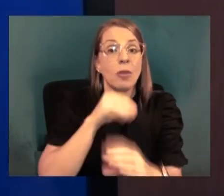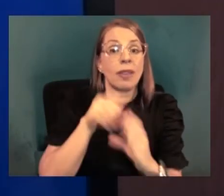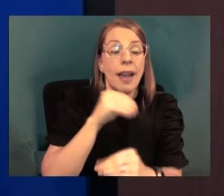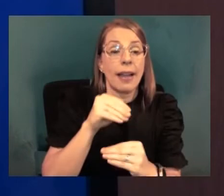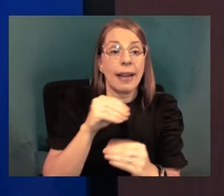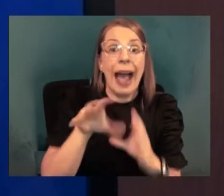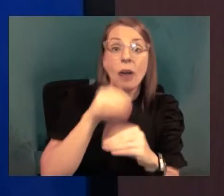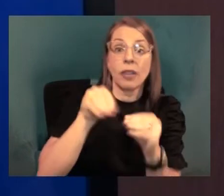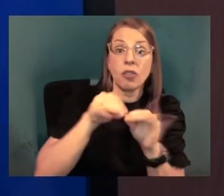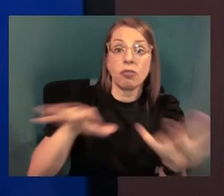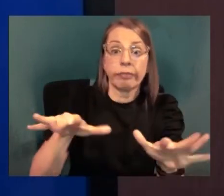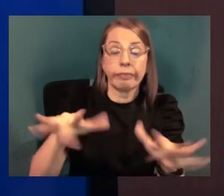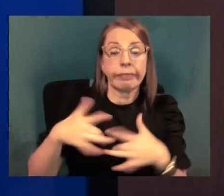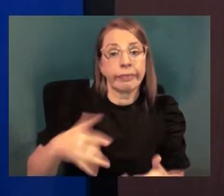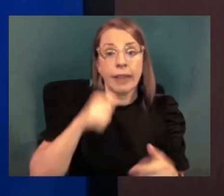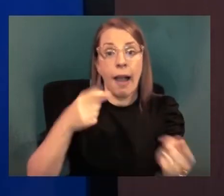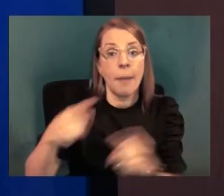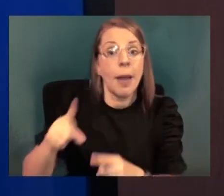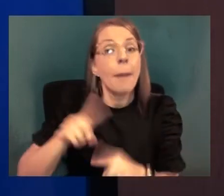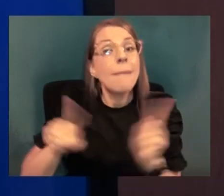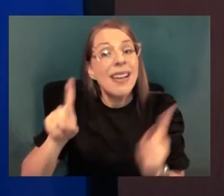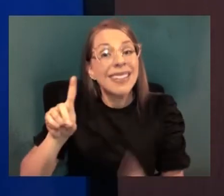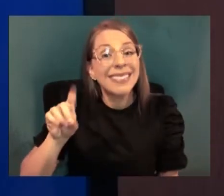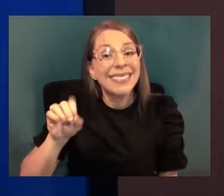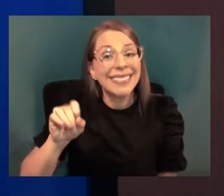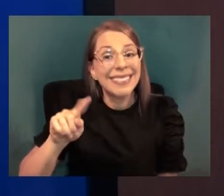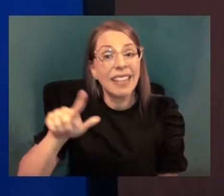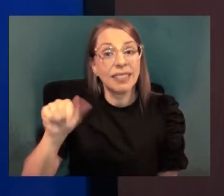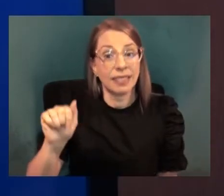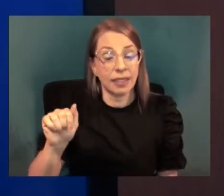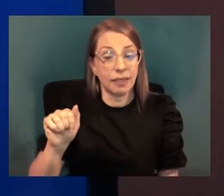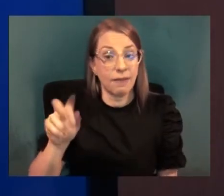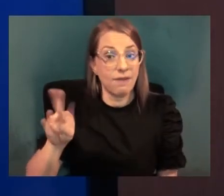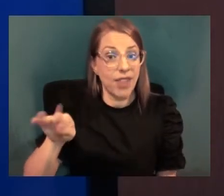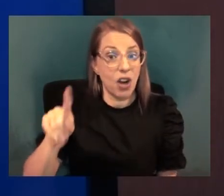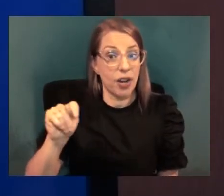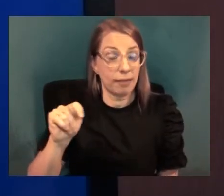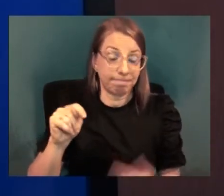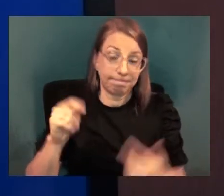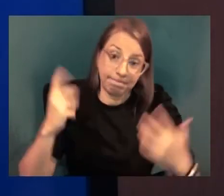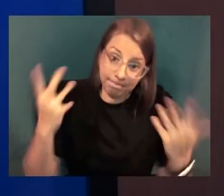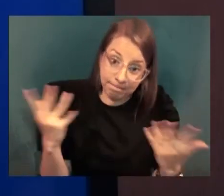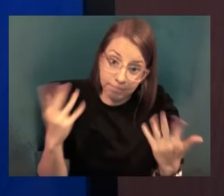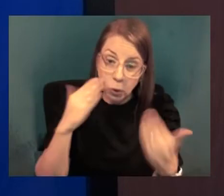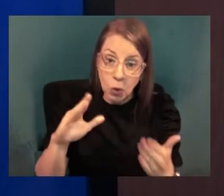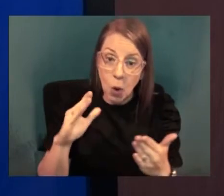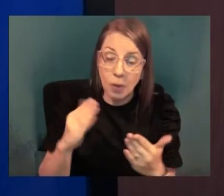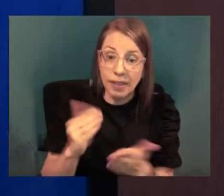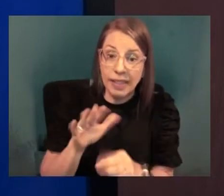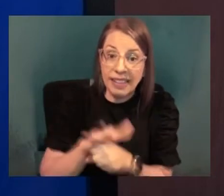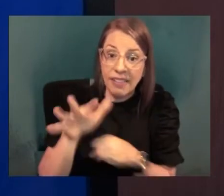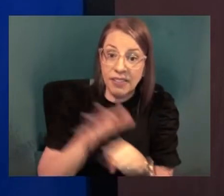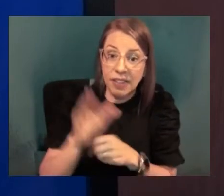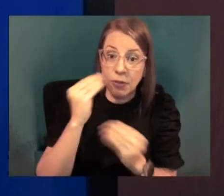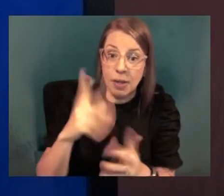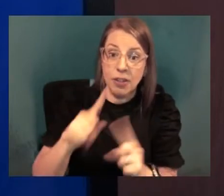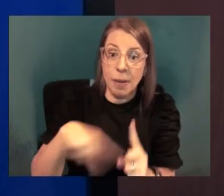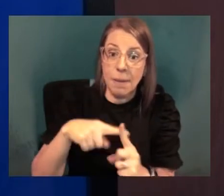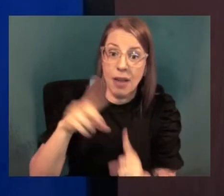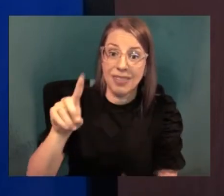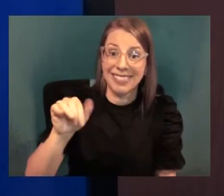common. Although the Delta variant may be, we don't know enough data, I don't think yet, Hawk, about the Delta variant being outside.